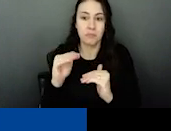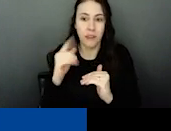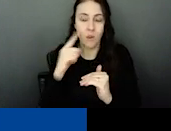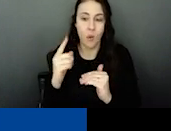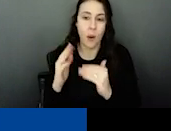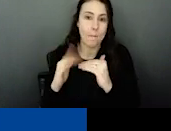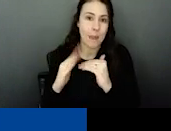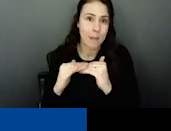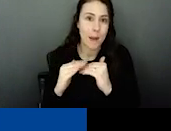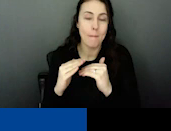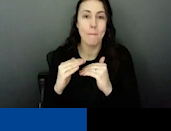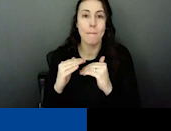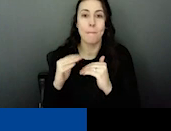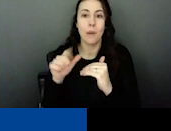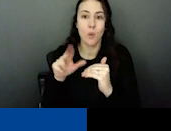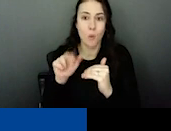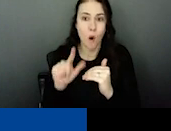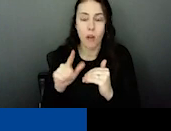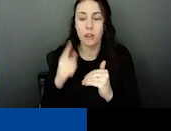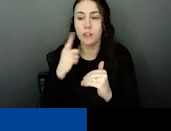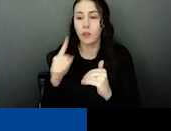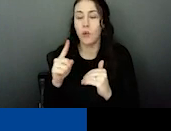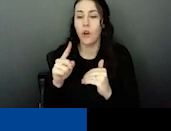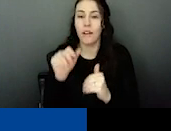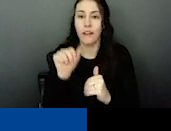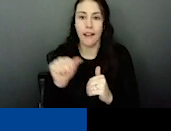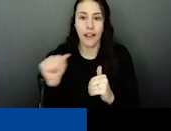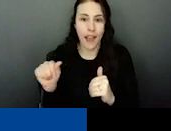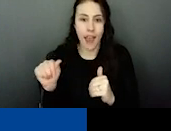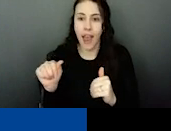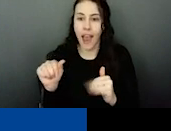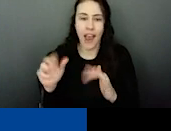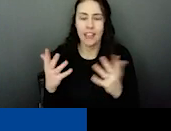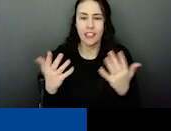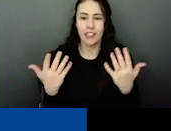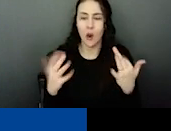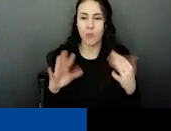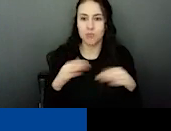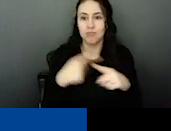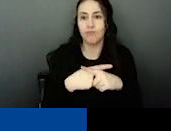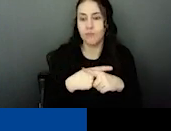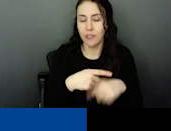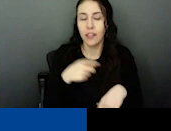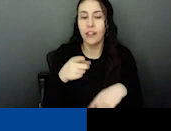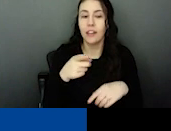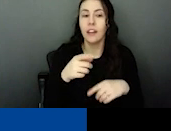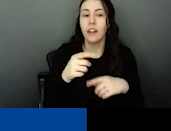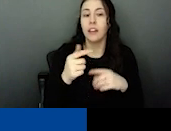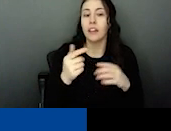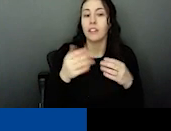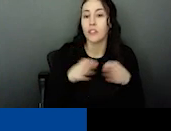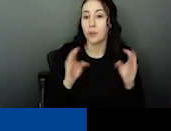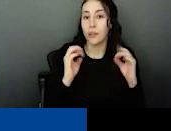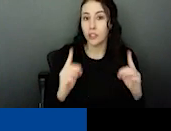associate degree granting baccalaureate institutions would have. And so, those are a couple of things, the general education, the